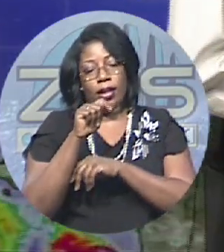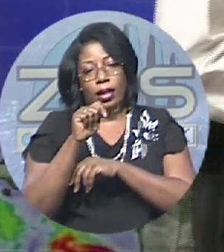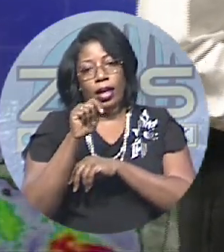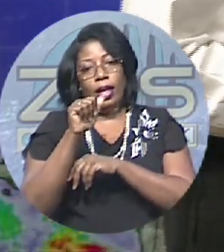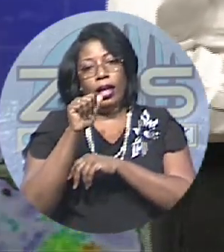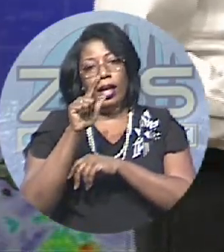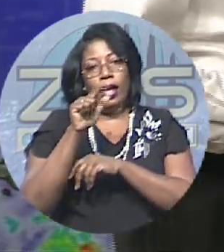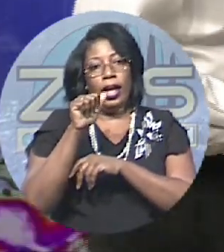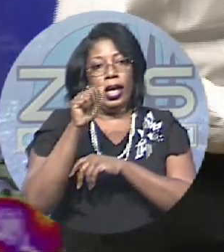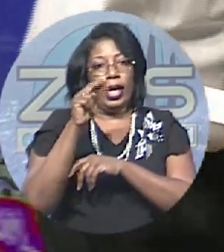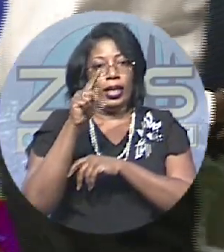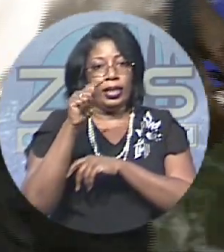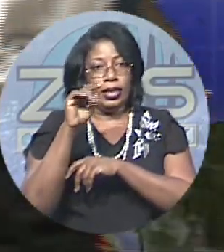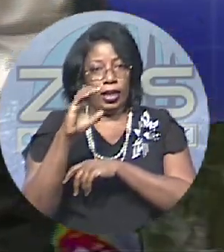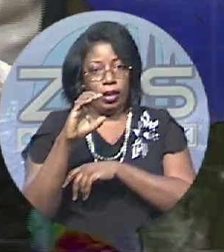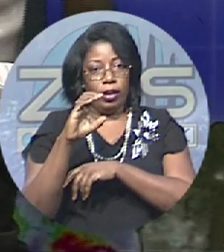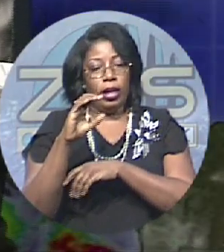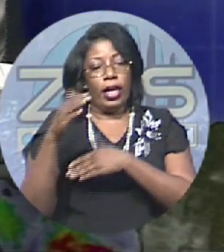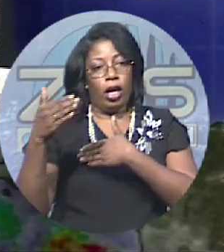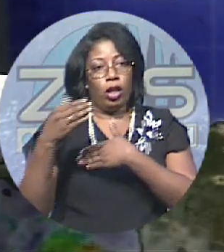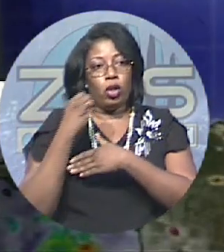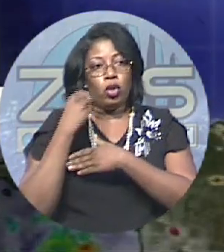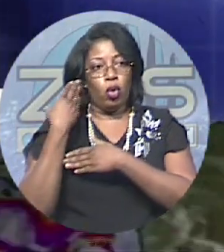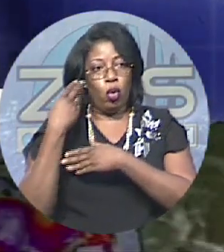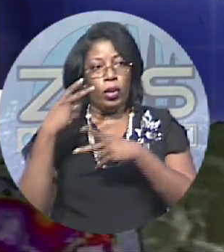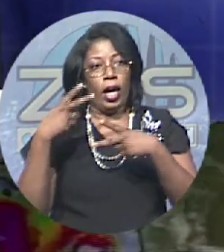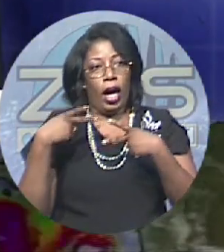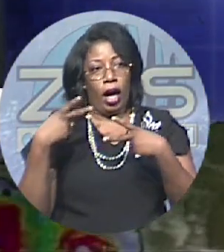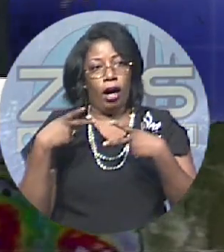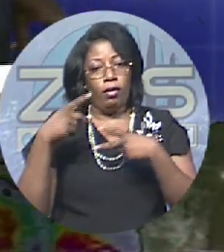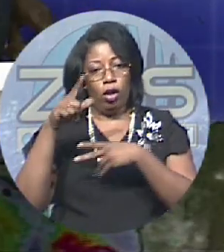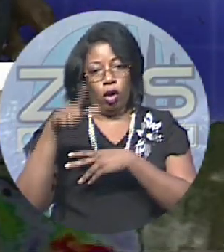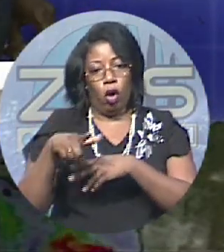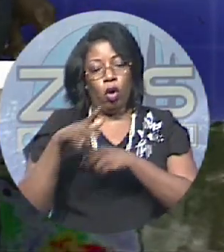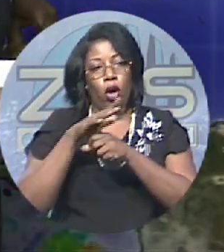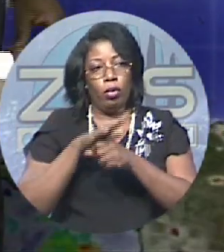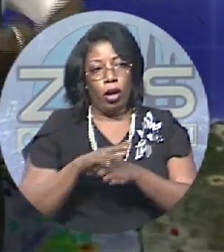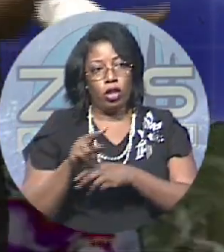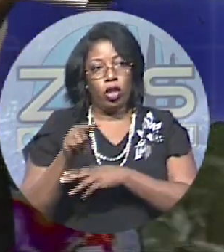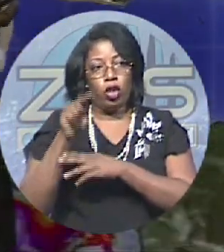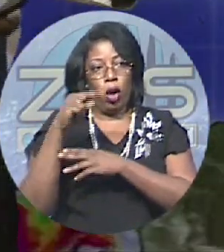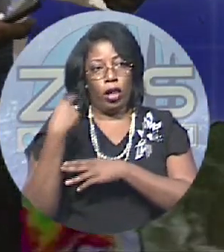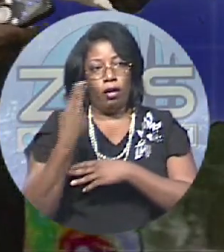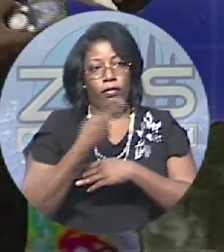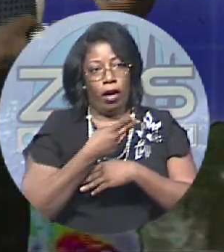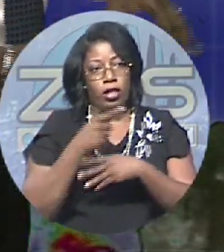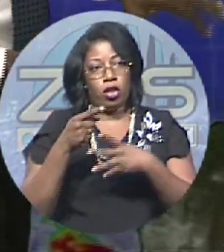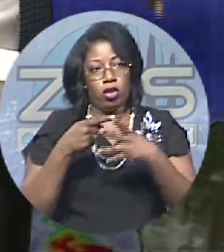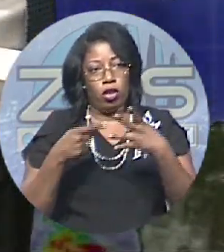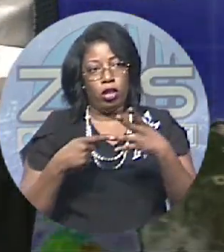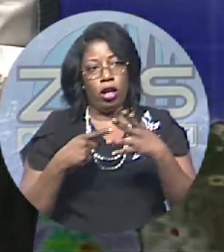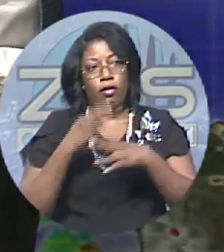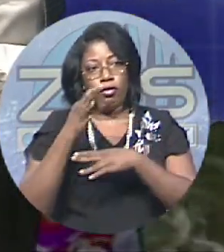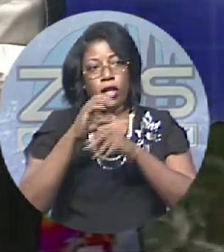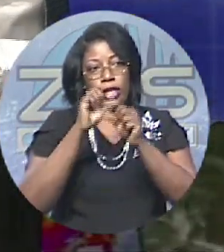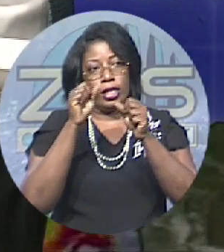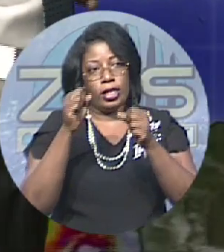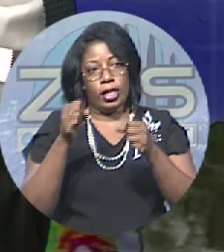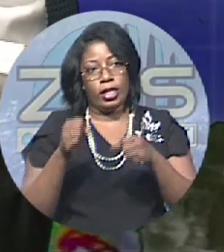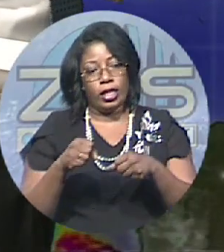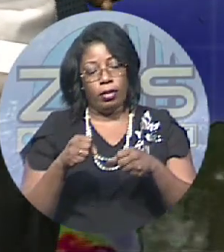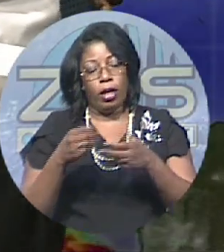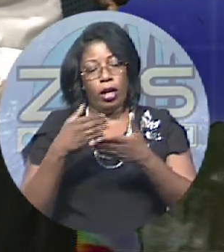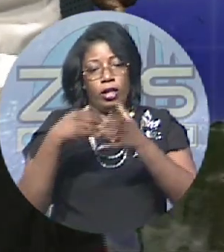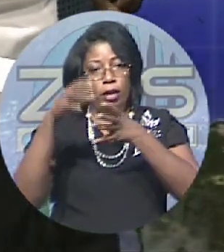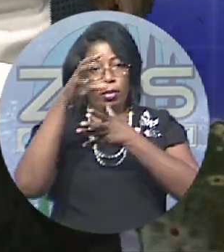is about 20%. And then closer to home, we have this low pressure to the north of us associated with a frontal system, which will also provide some